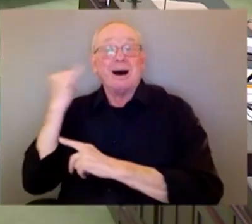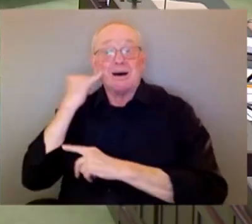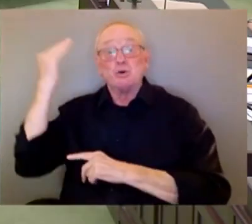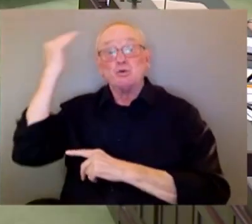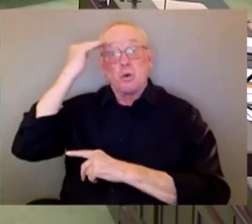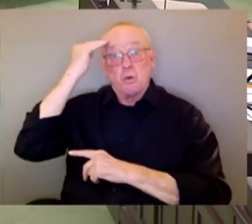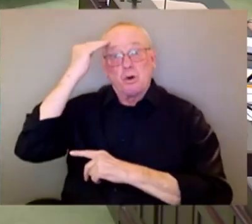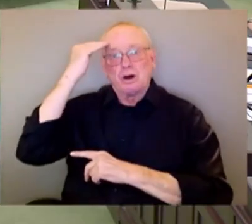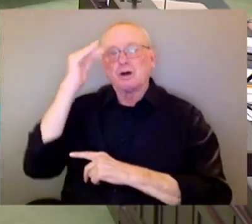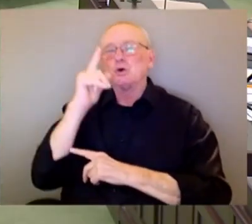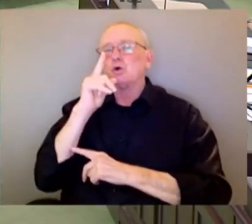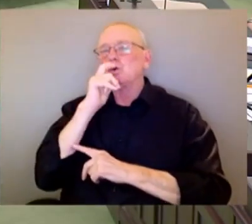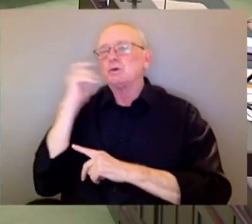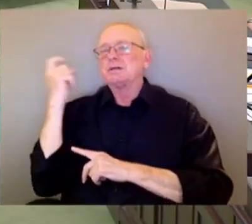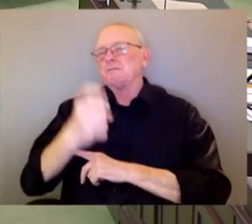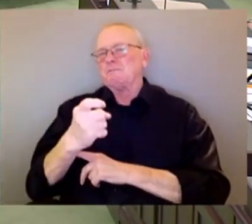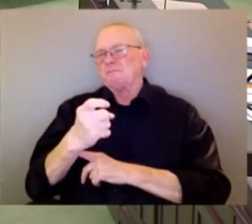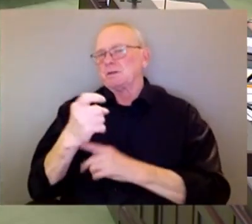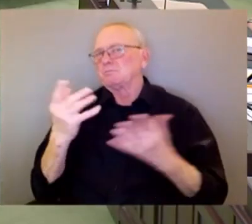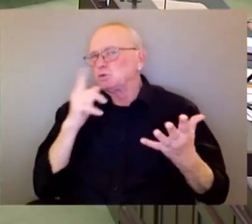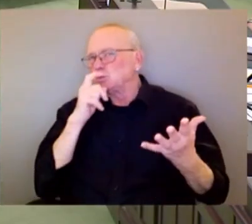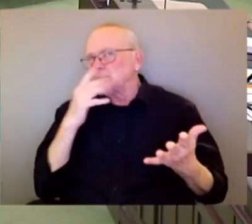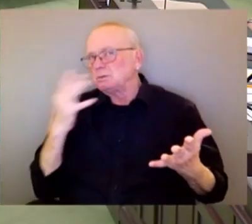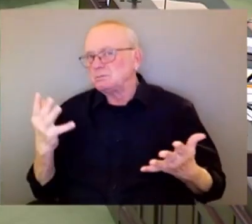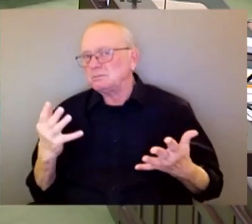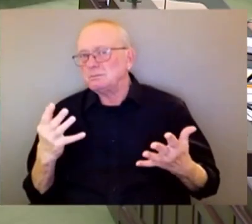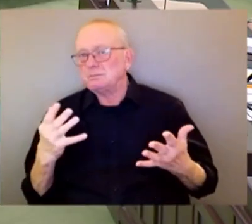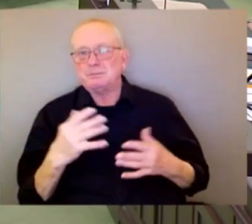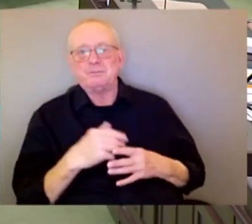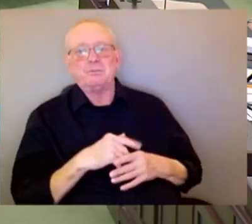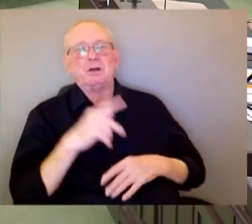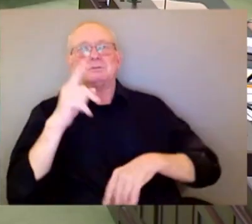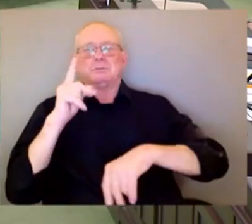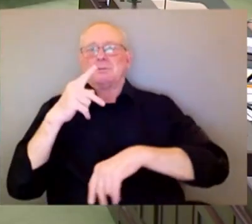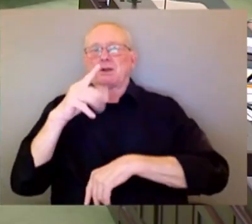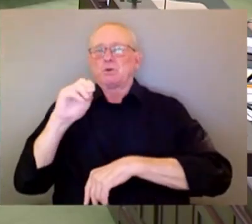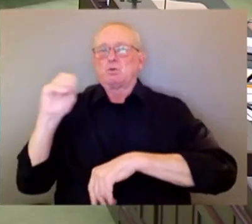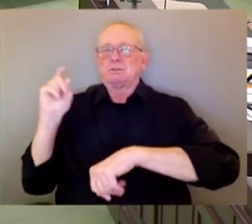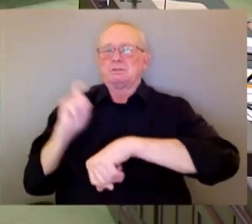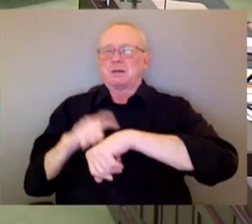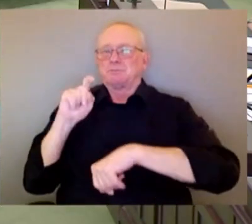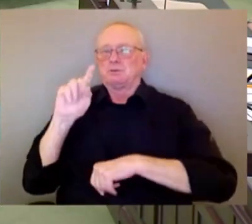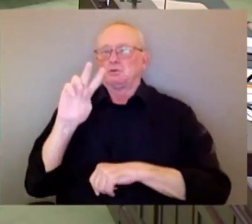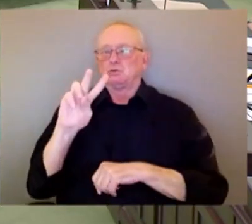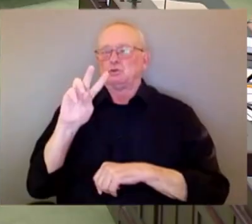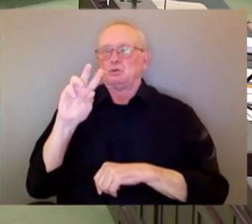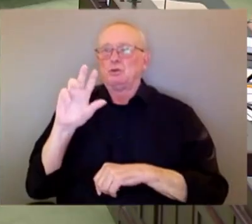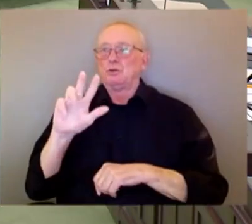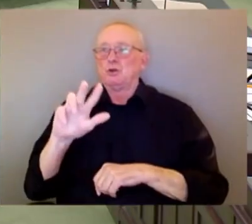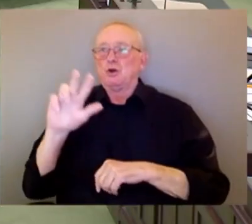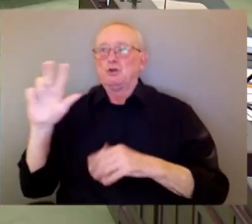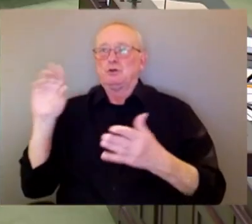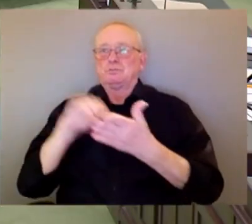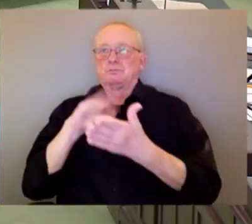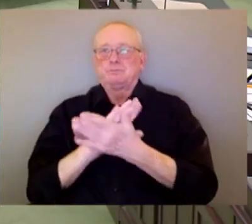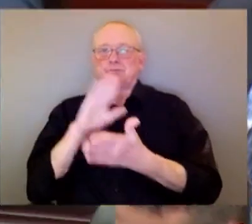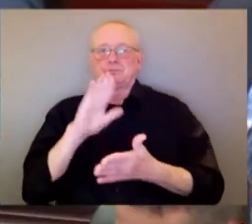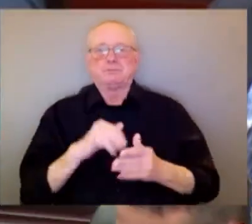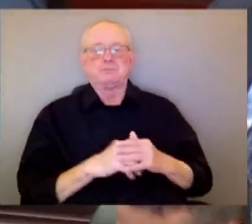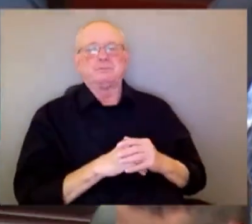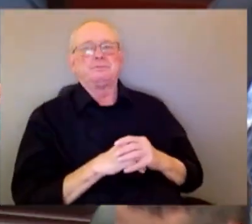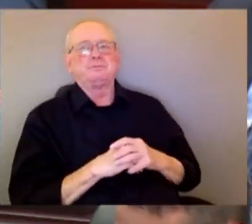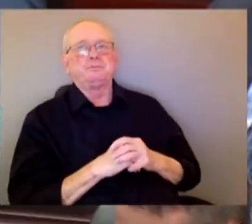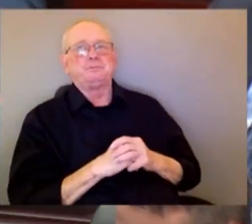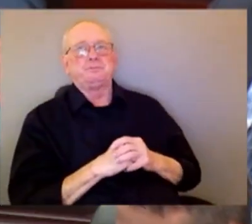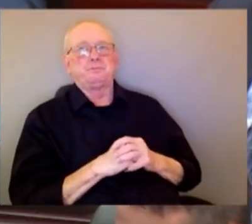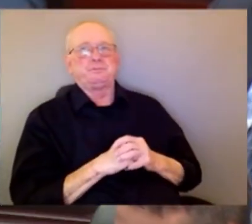order was noted at 2:23 p.m. The Honourable Government House Leader. Well, thank you, Mr. Speaker. And if the member